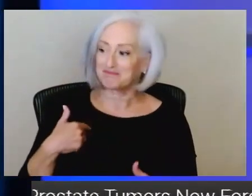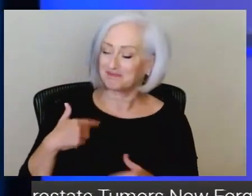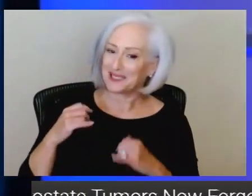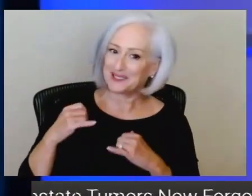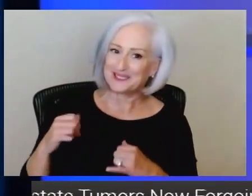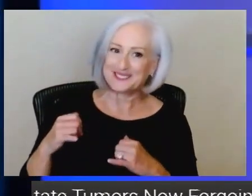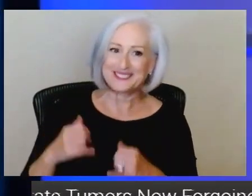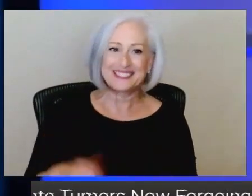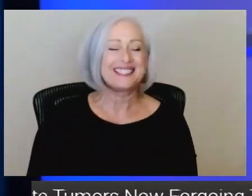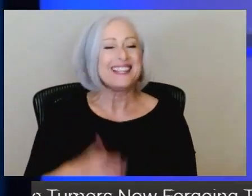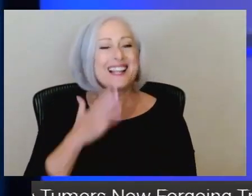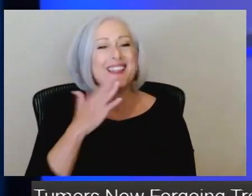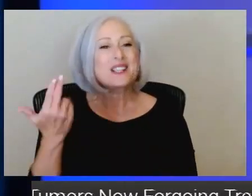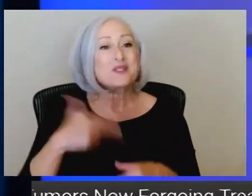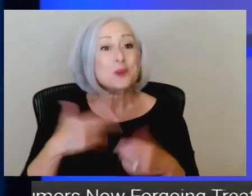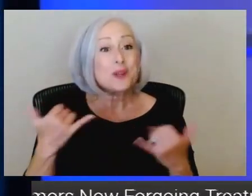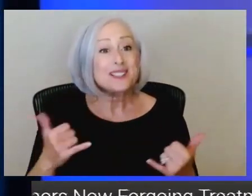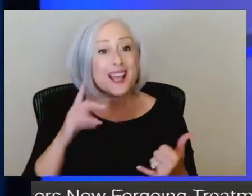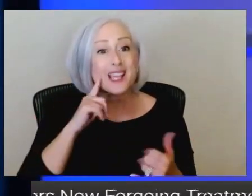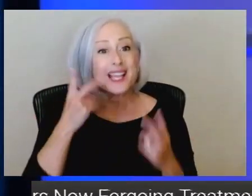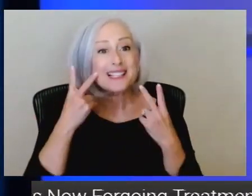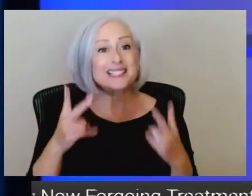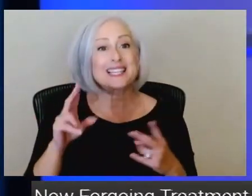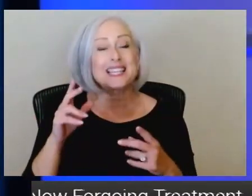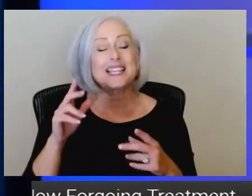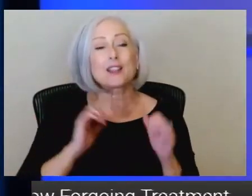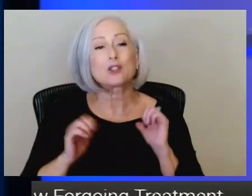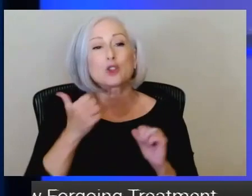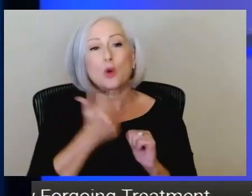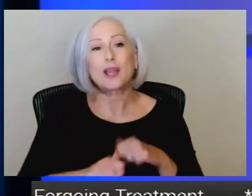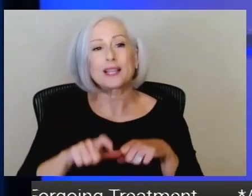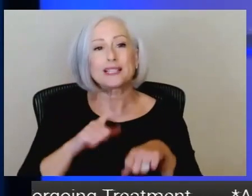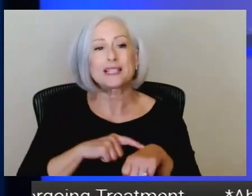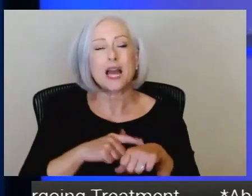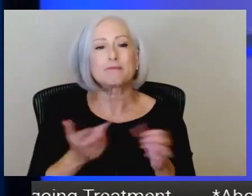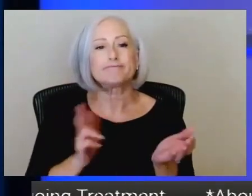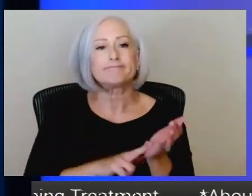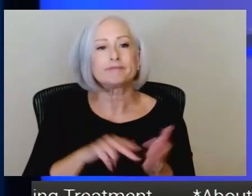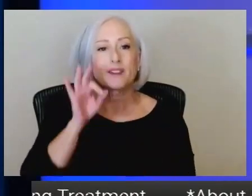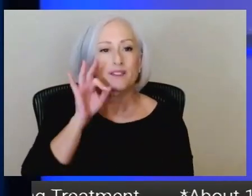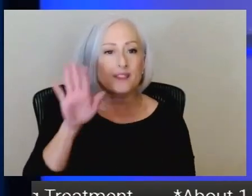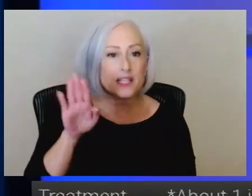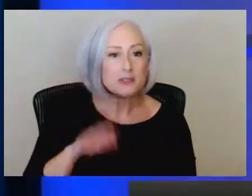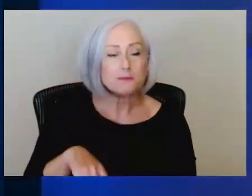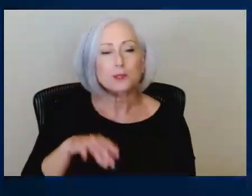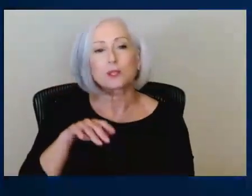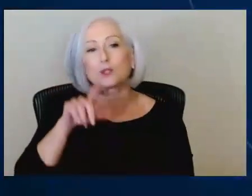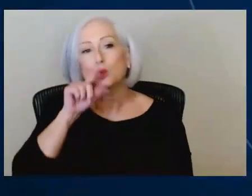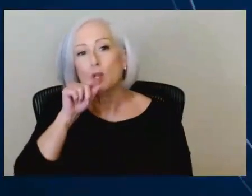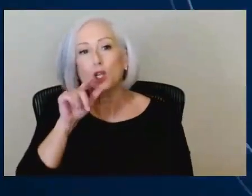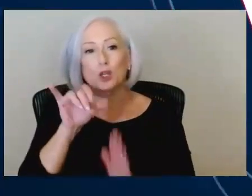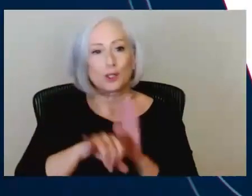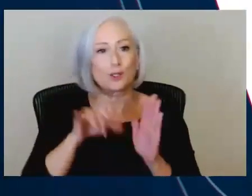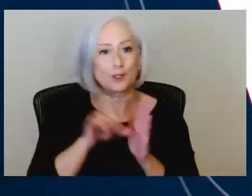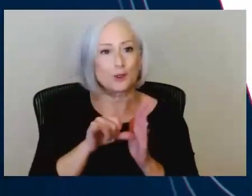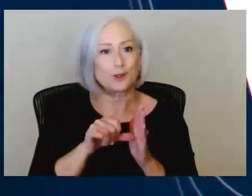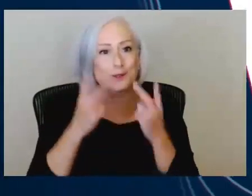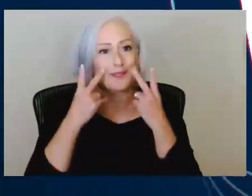joining us today. Don't forget you can catch our show anytime by logging on to Facebook, YouTube, and Twitter. See you tomorrow.